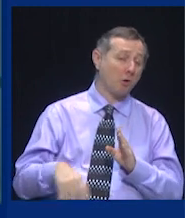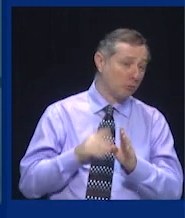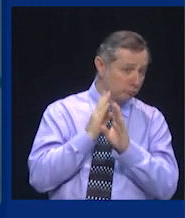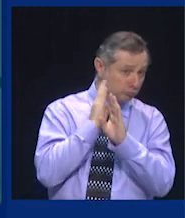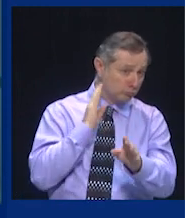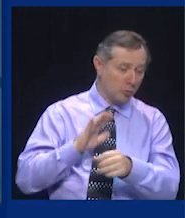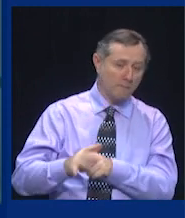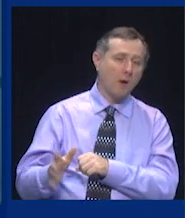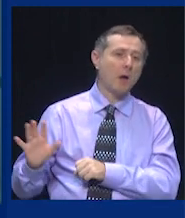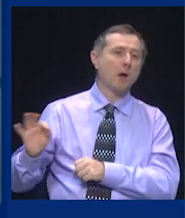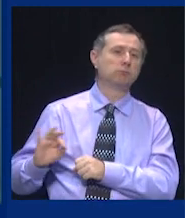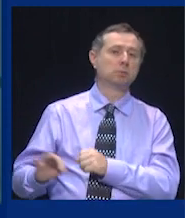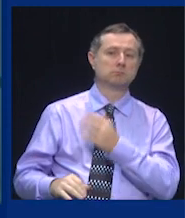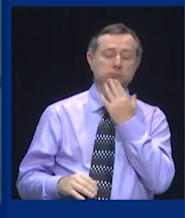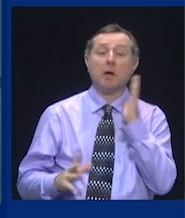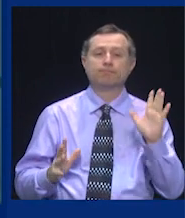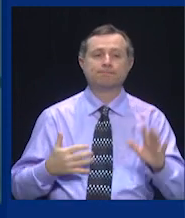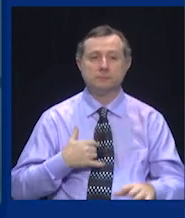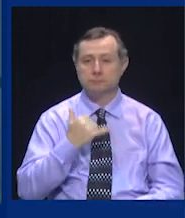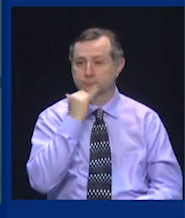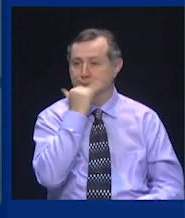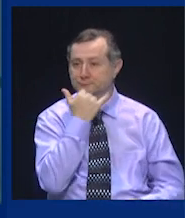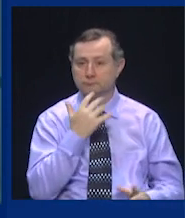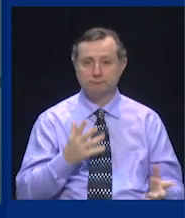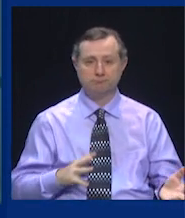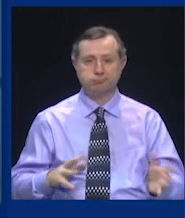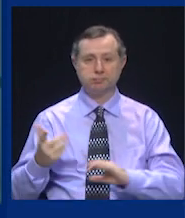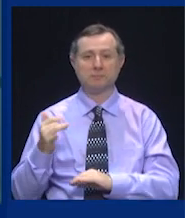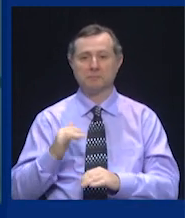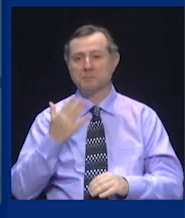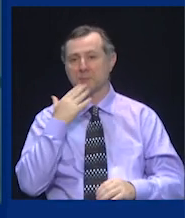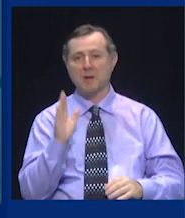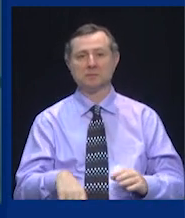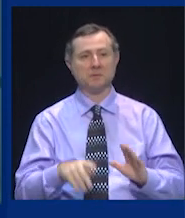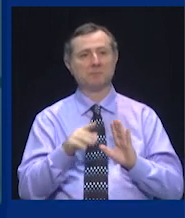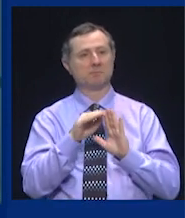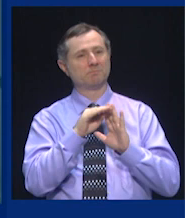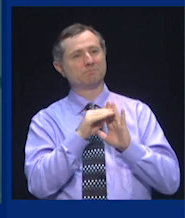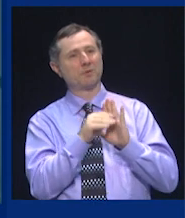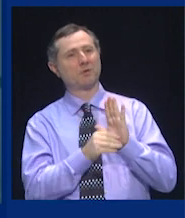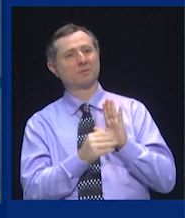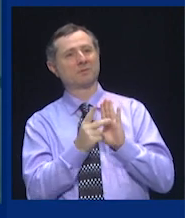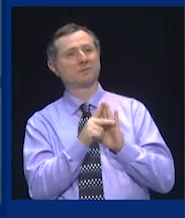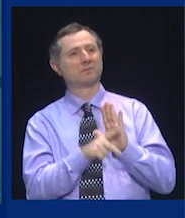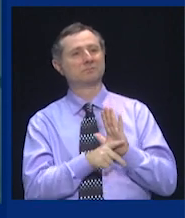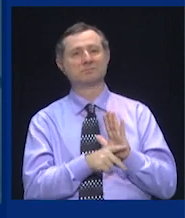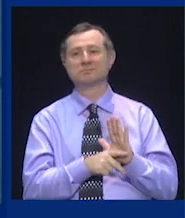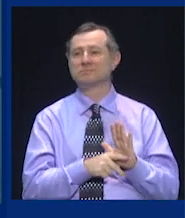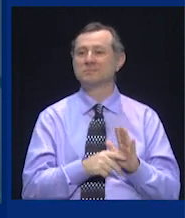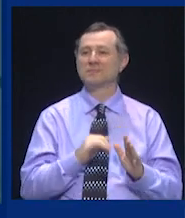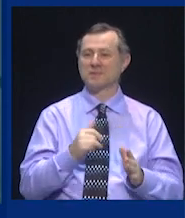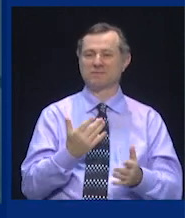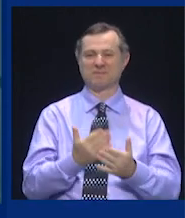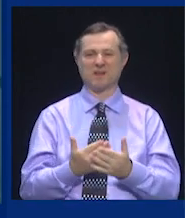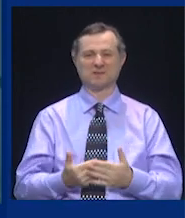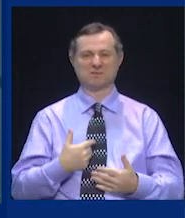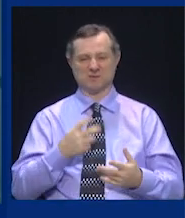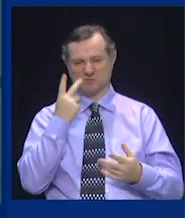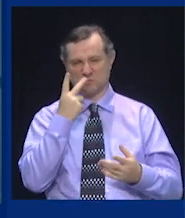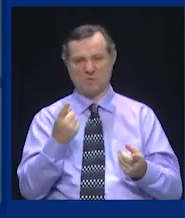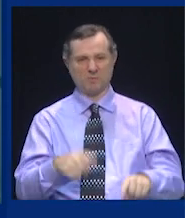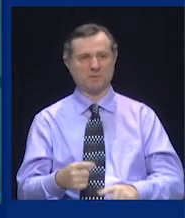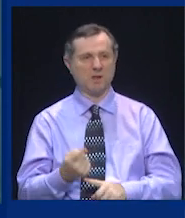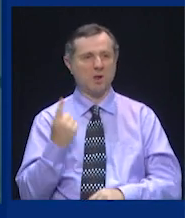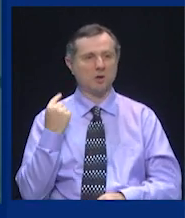it failed. It just failed. We know that from the facts of last year. New